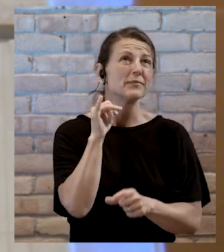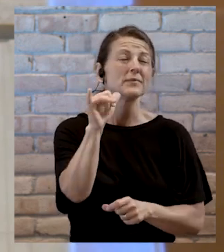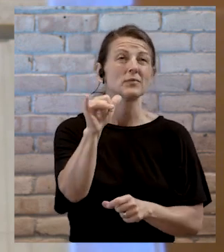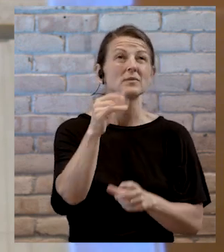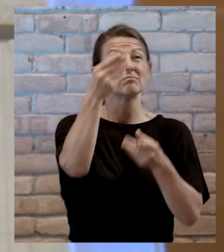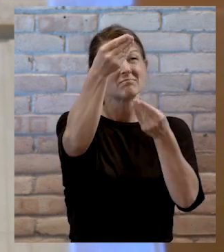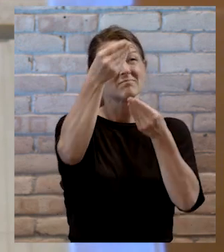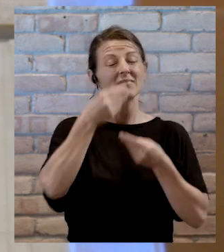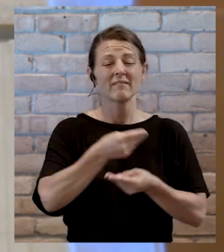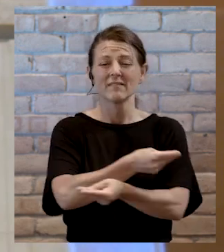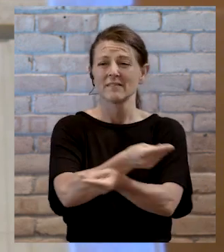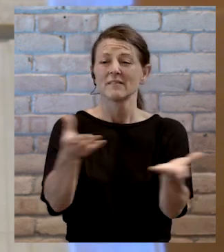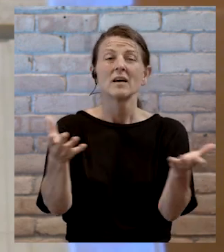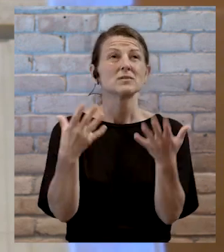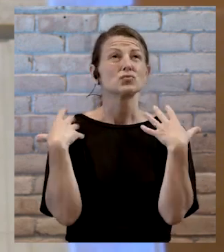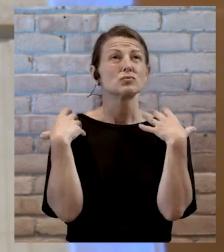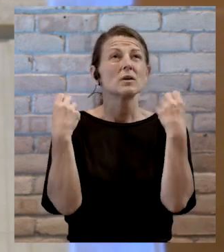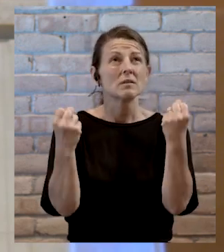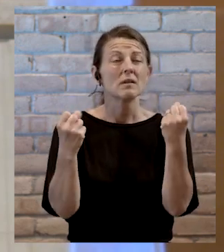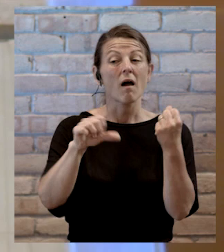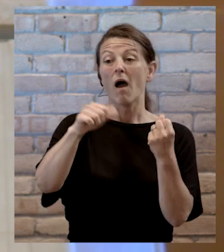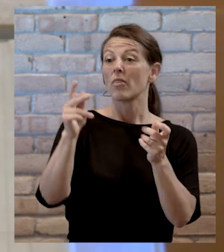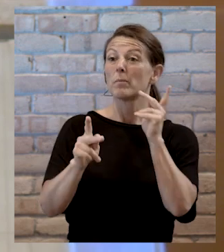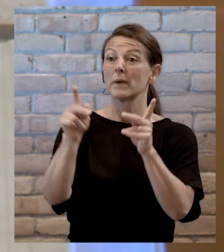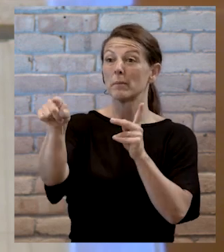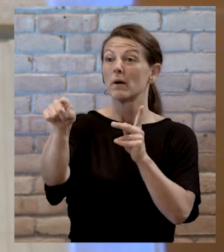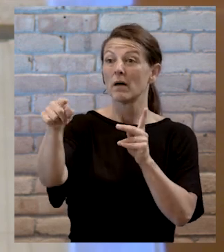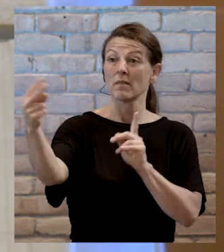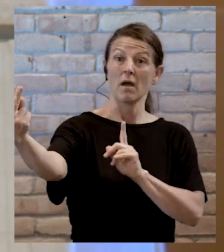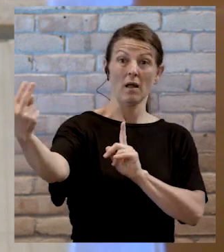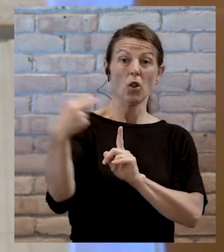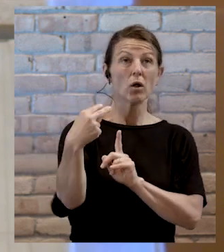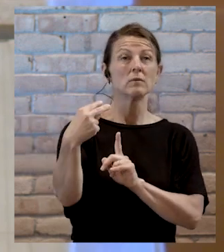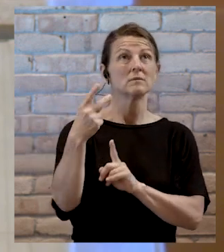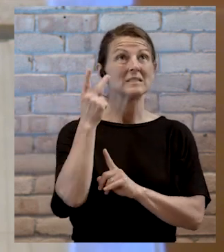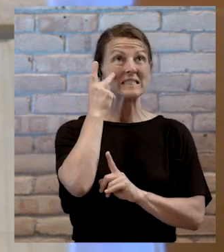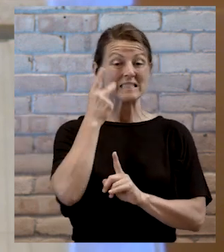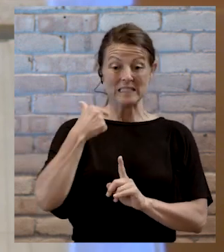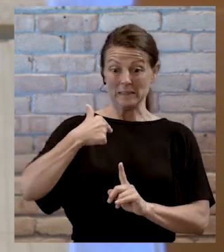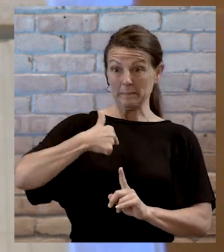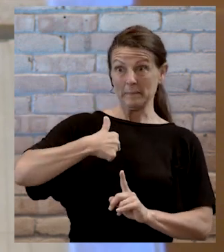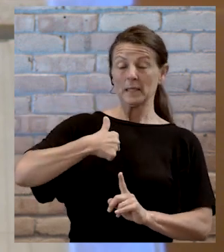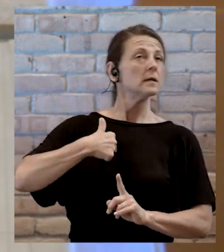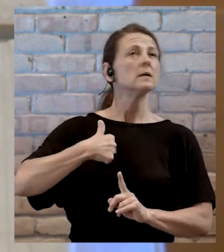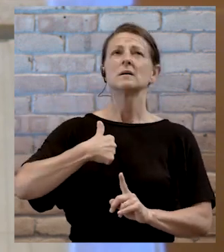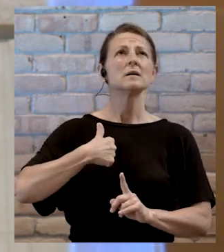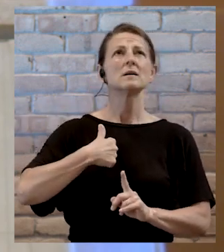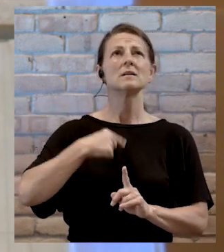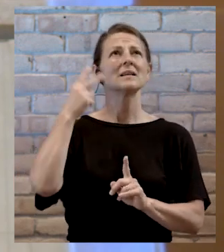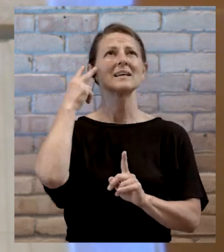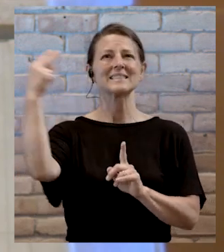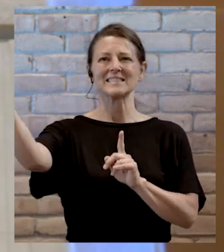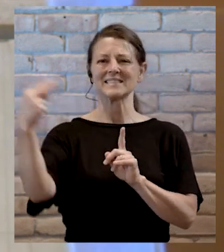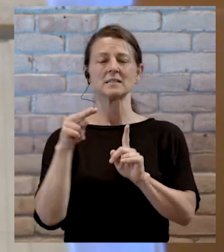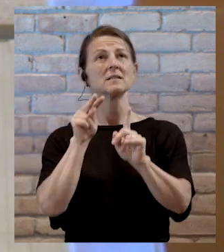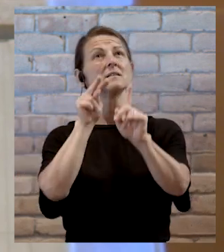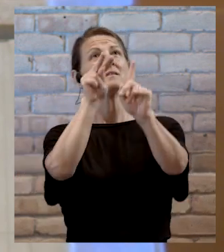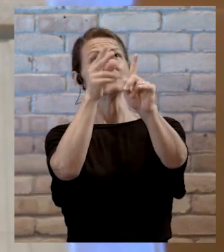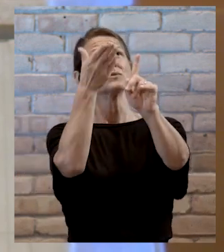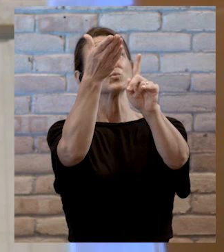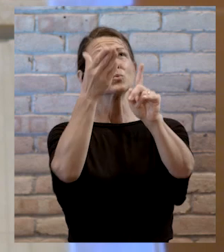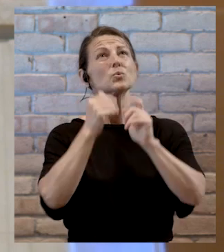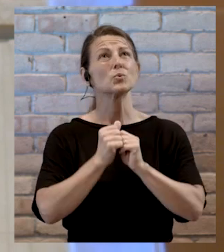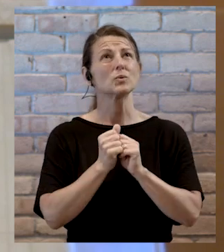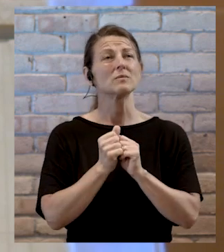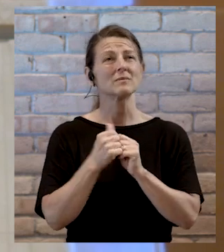Strengthen us that others who look at us see not us, but see you shining through us.